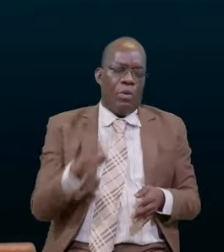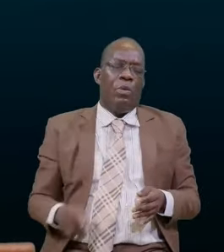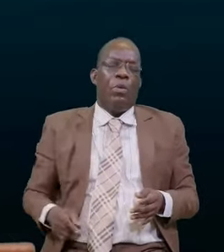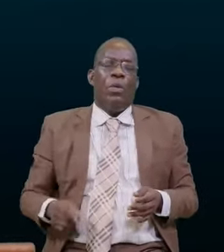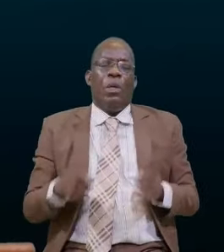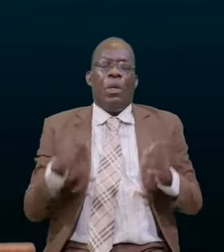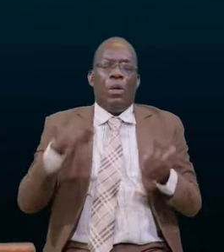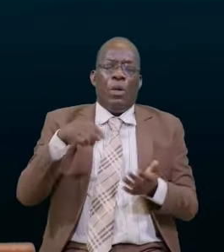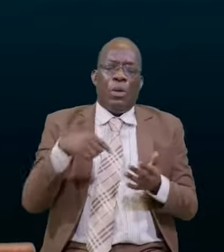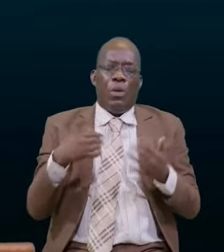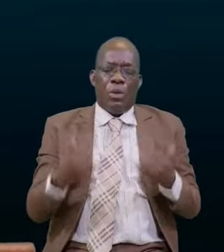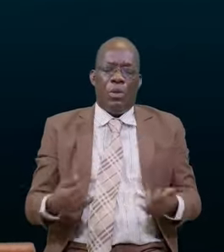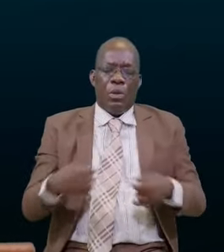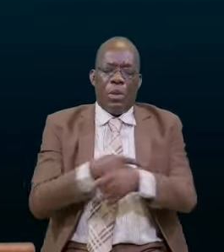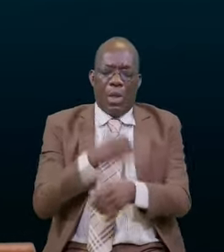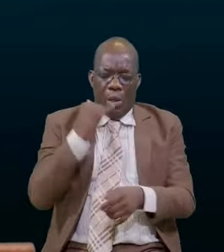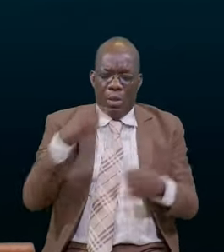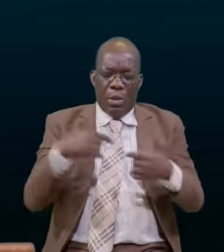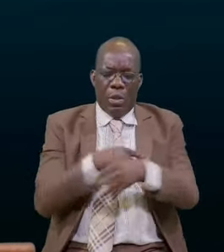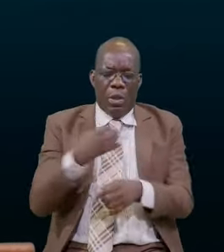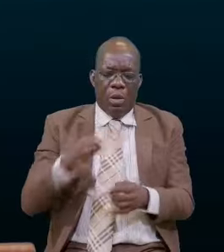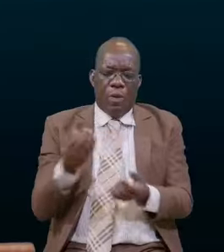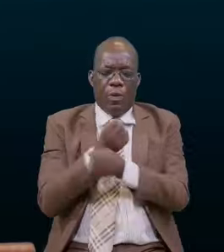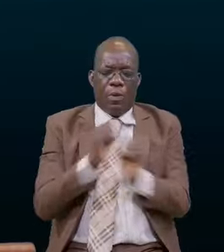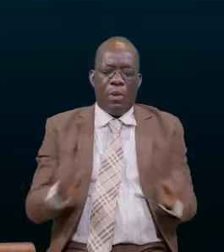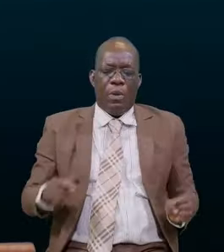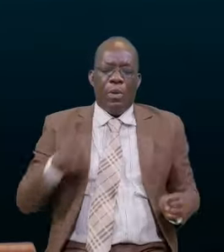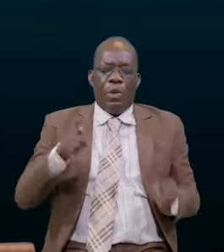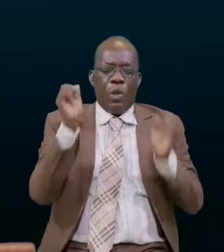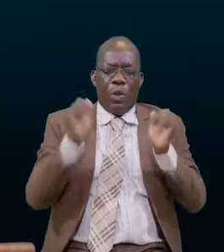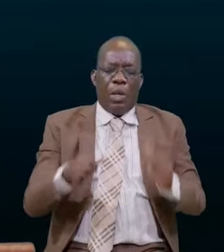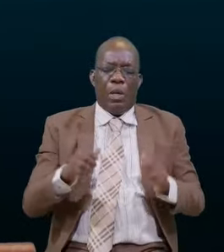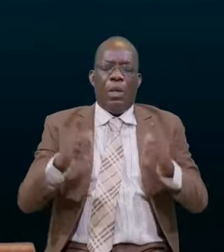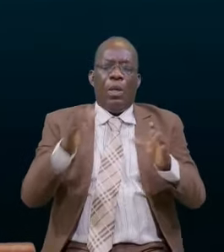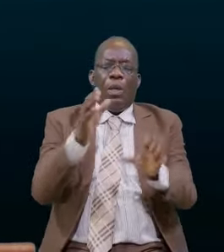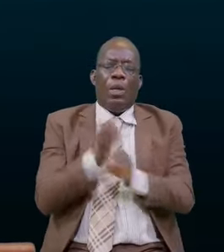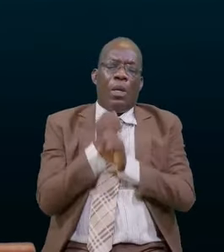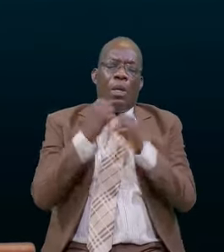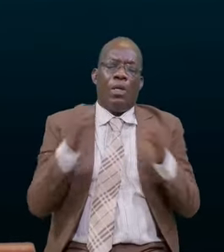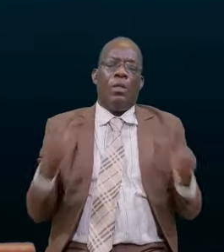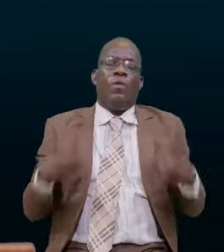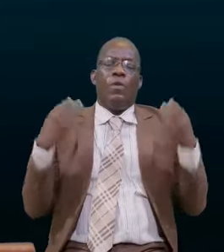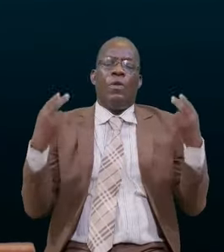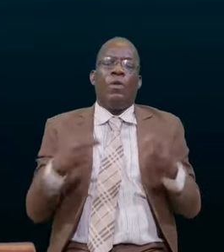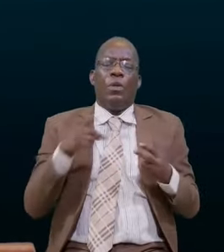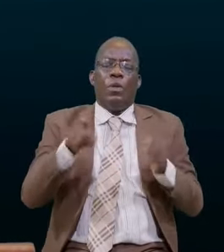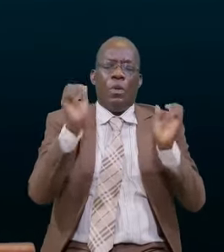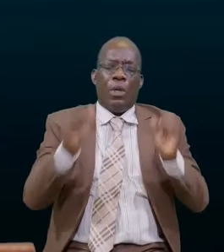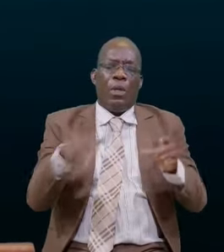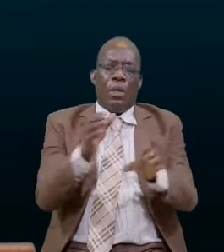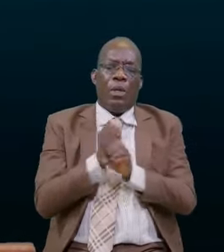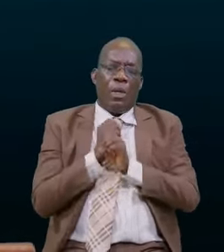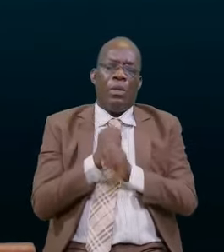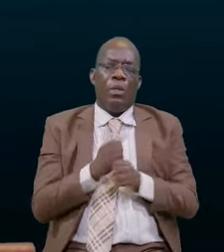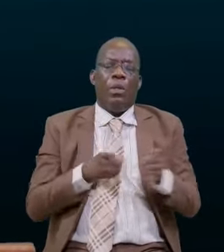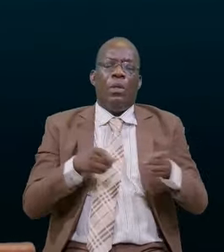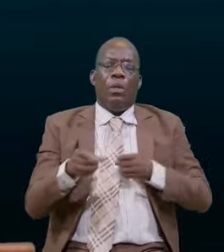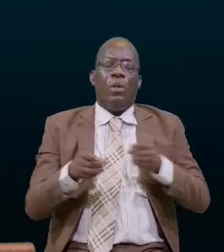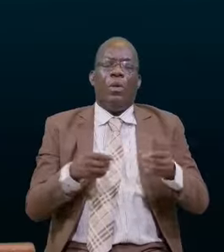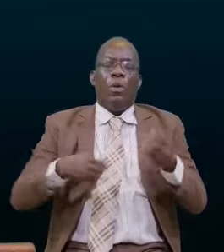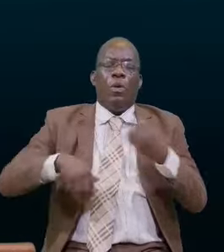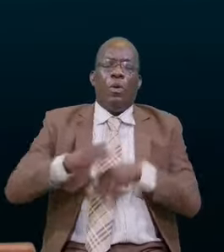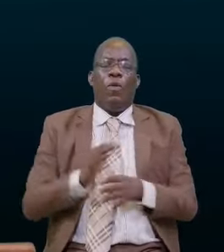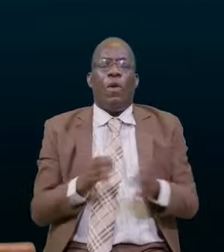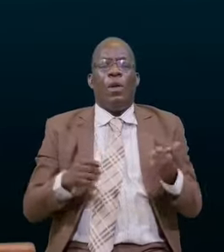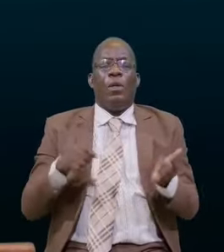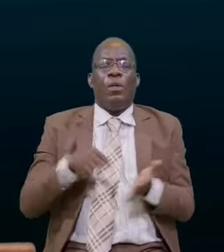salvation and you can claim the victory can claim the Victory and dominion over all these little little foxes today